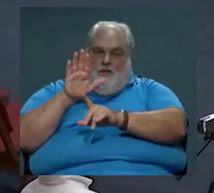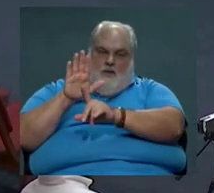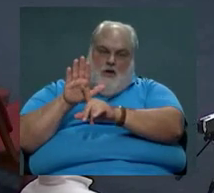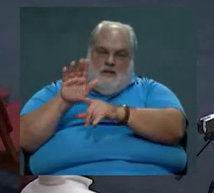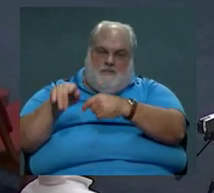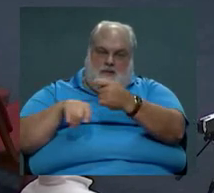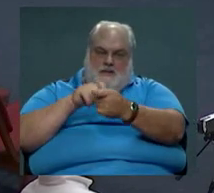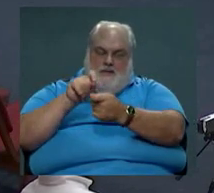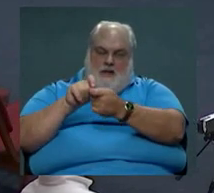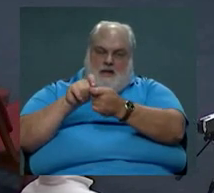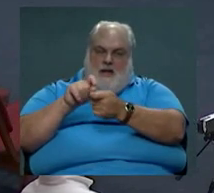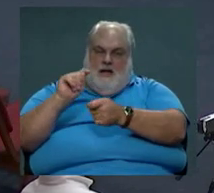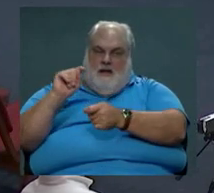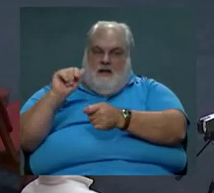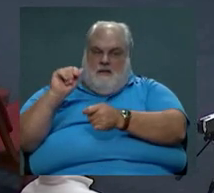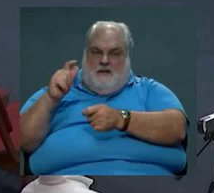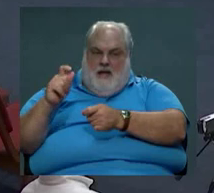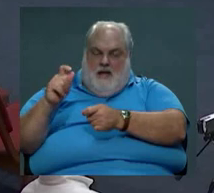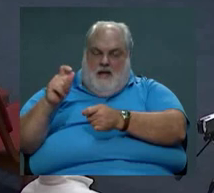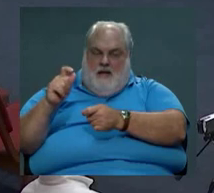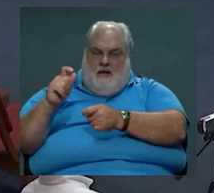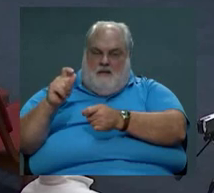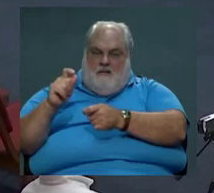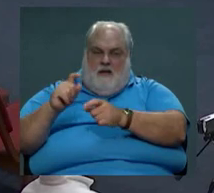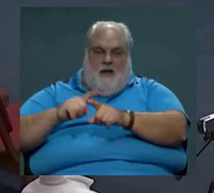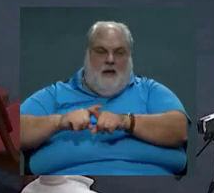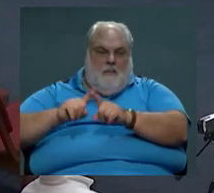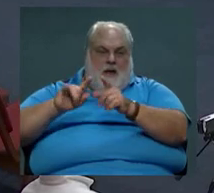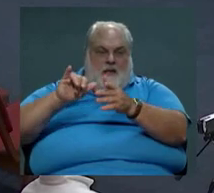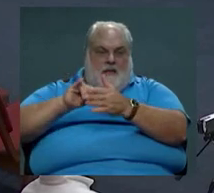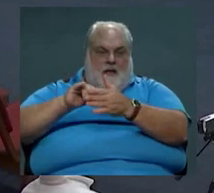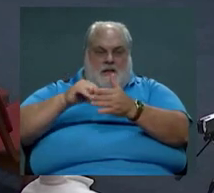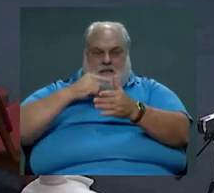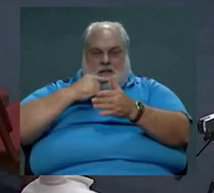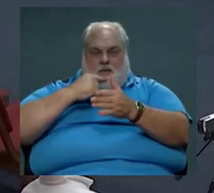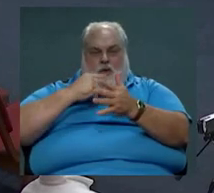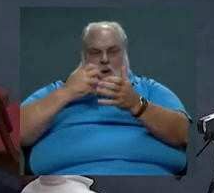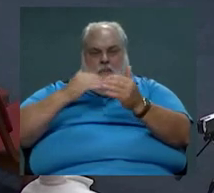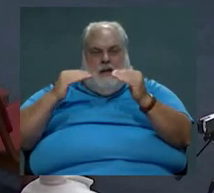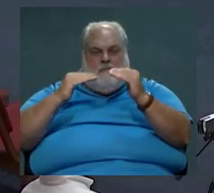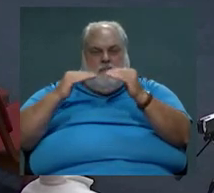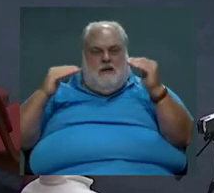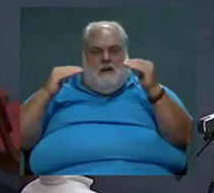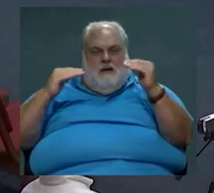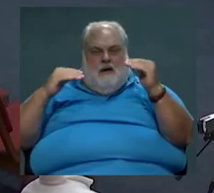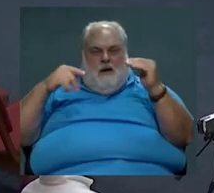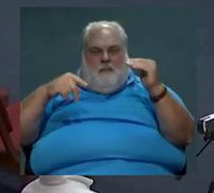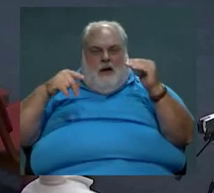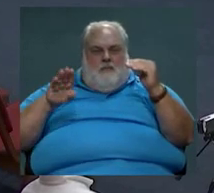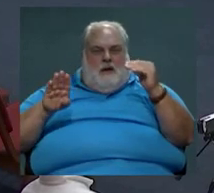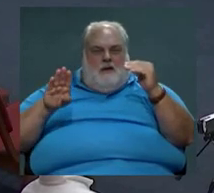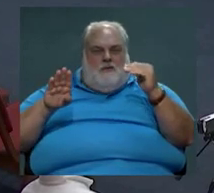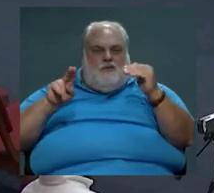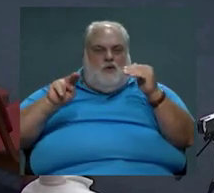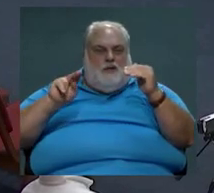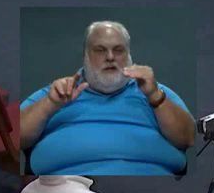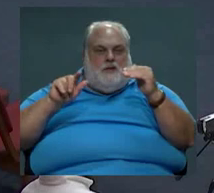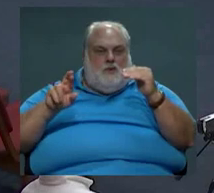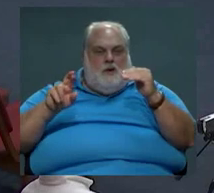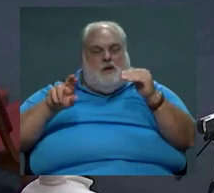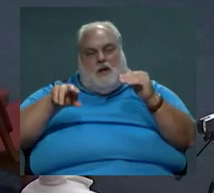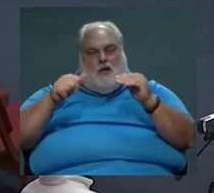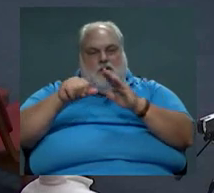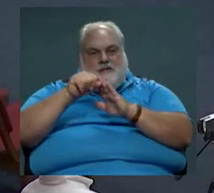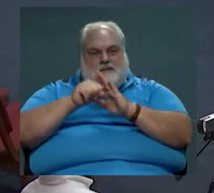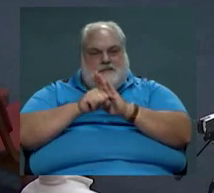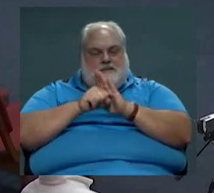specific taxes issue, but this just basically says we want to be treated like Pine Bluff and North Little Rock and a bunch of other cities in the